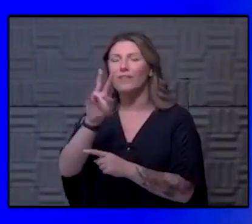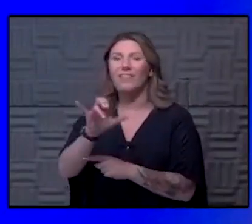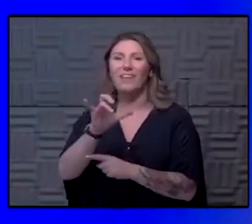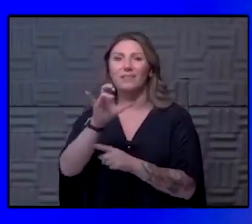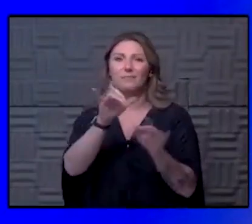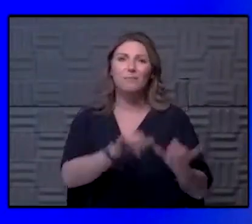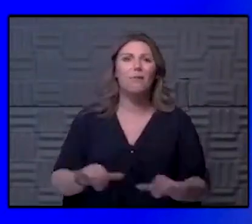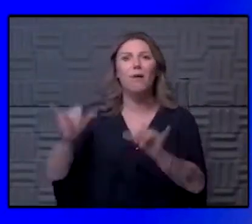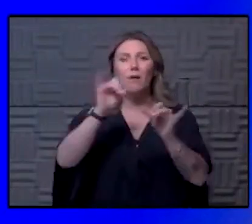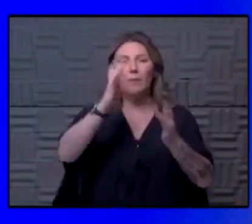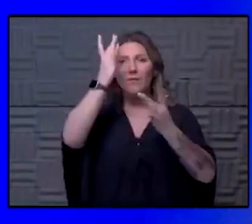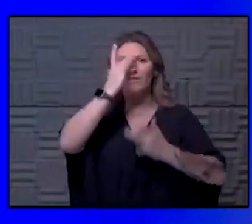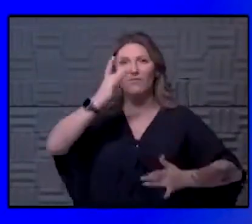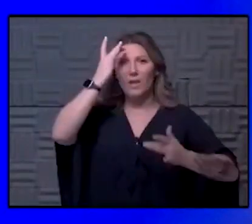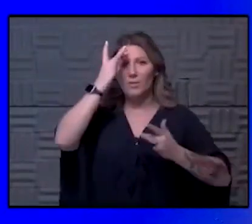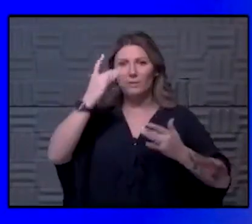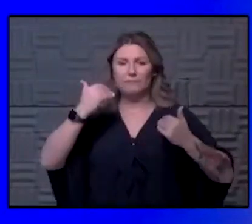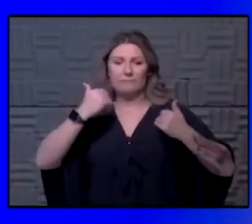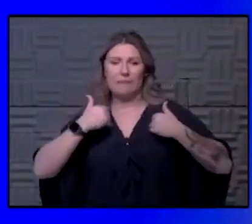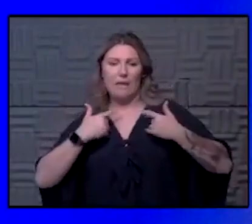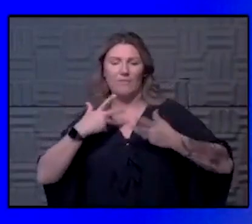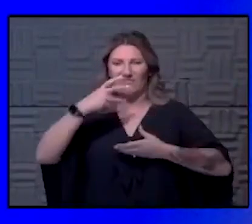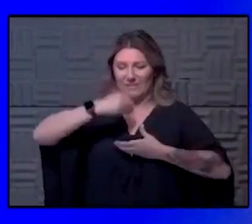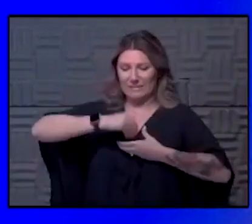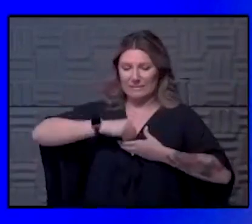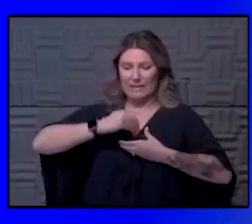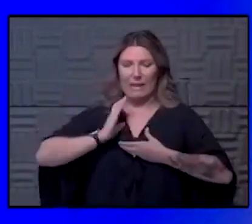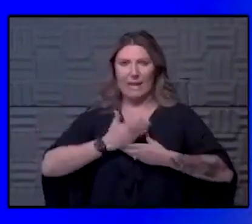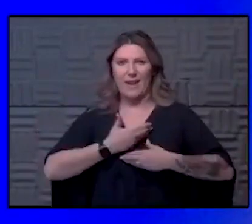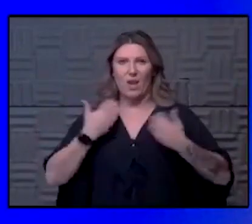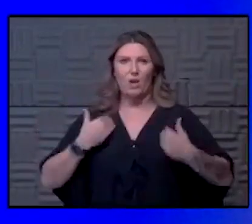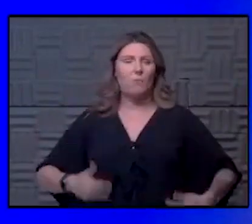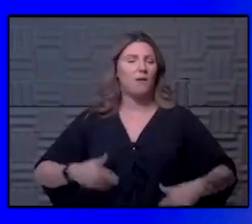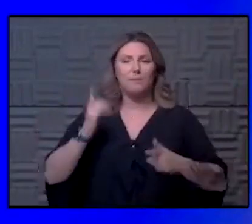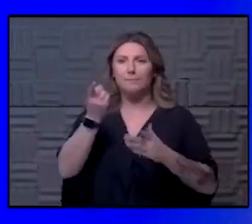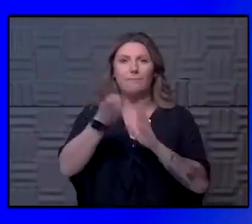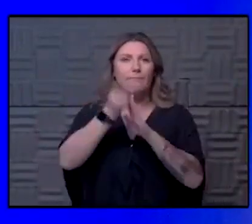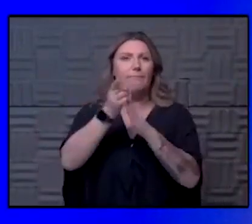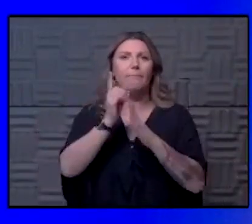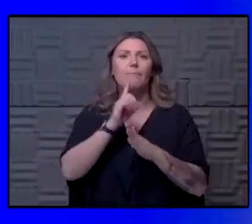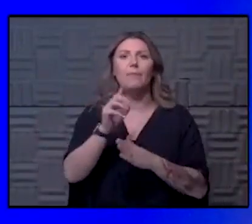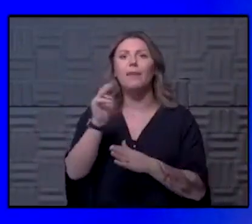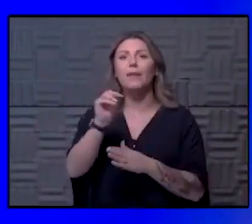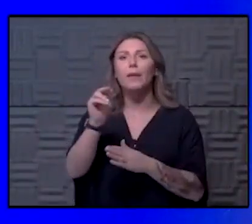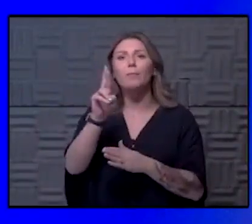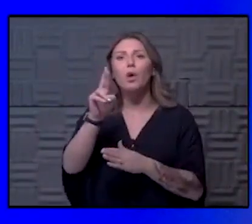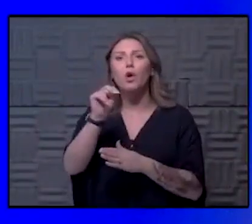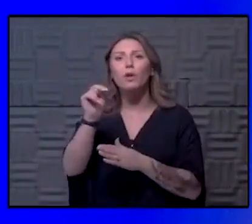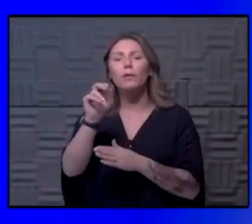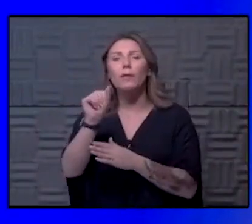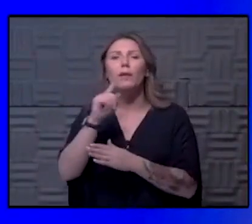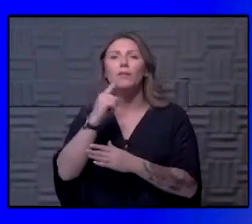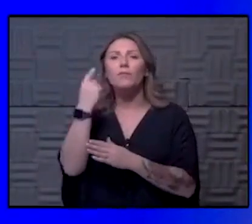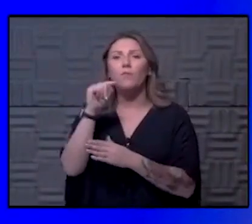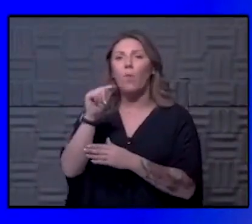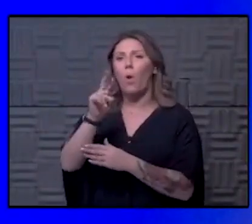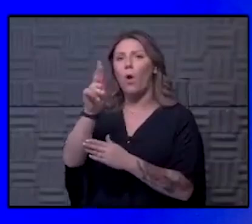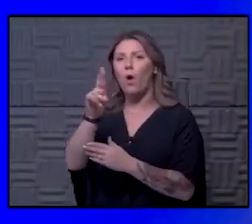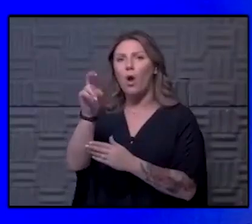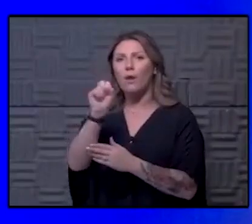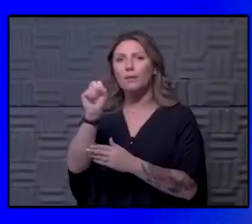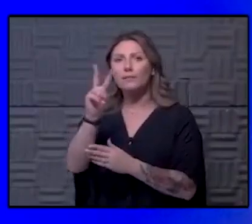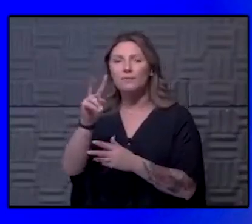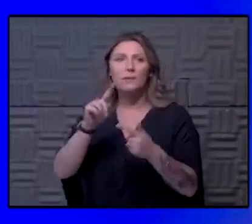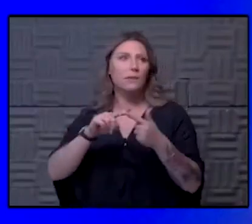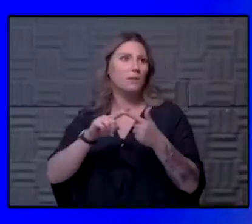that most all of us probably have residing in our body at some point. mRNA vaccines they've looked at for RSV, for